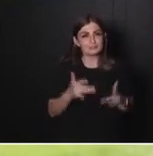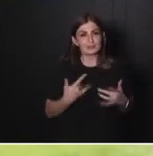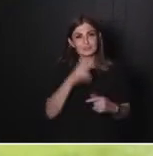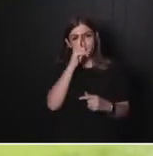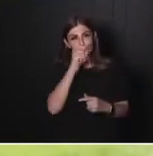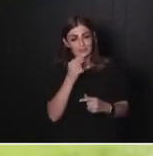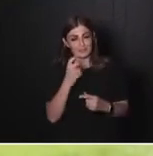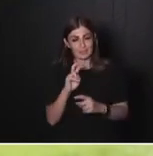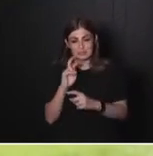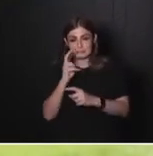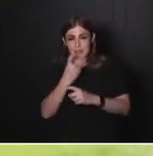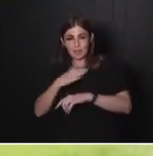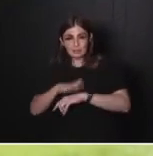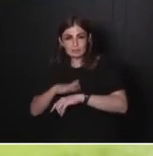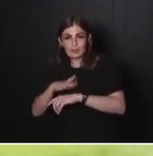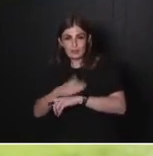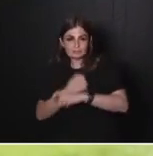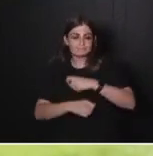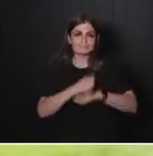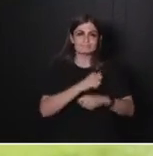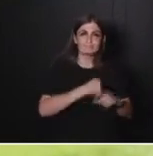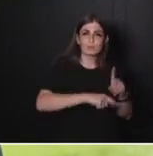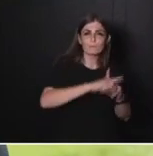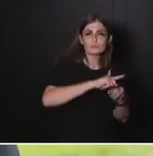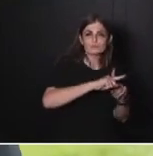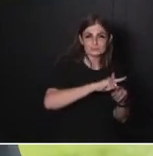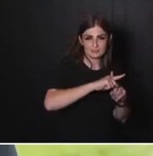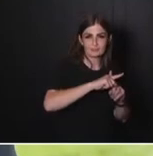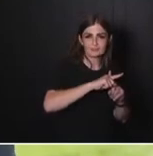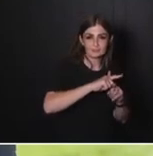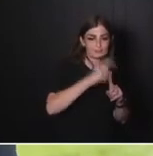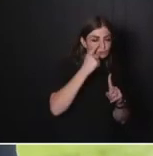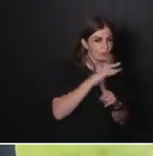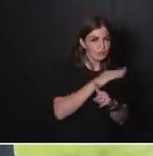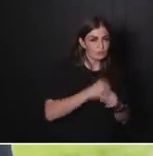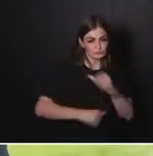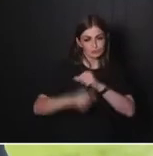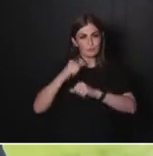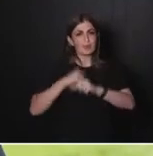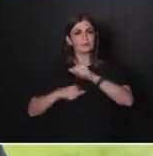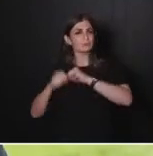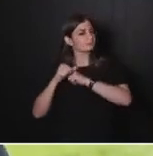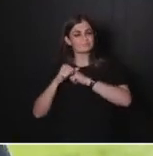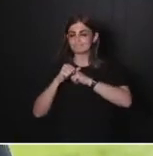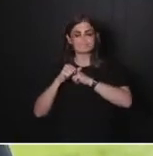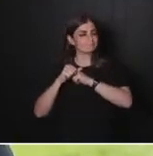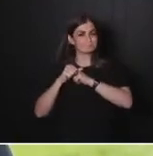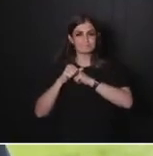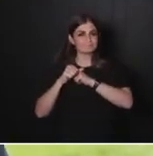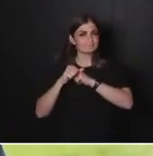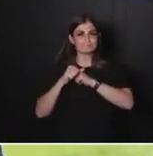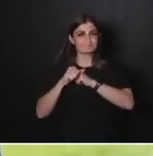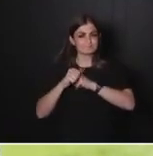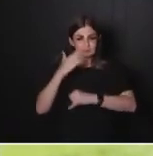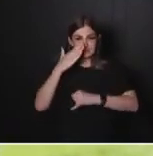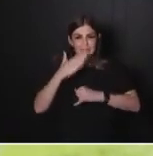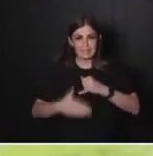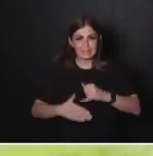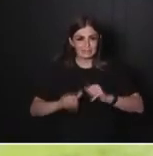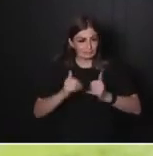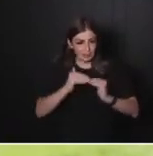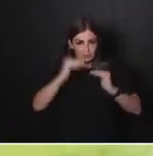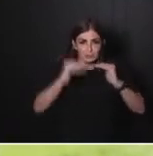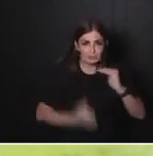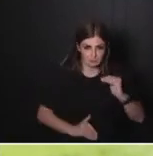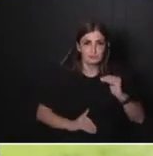the darkest of days. Ensure that we don't go back to the way things were. End the deep inequalities